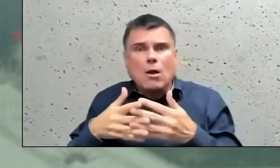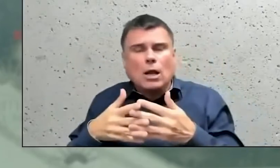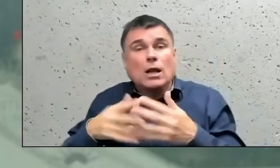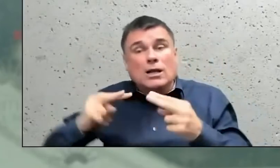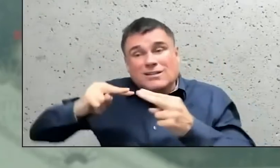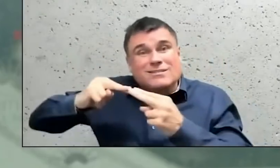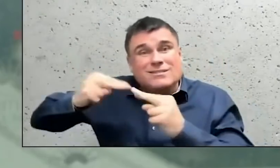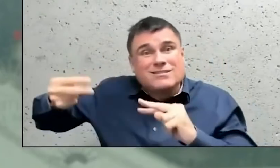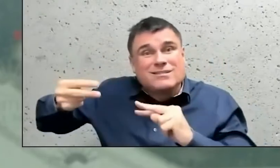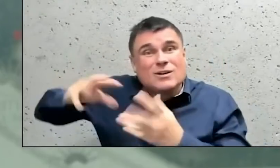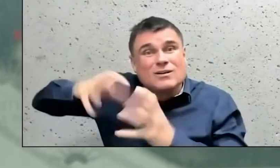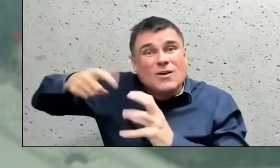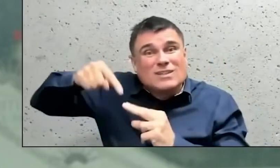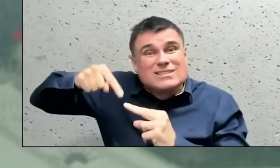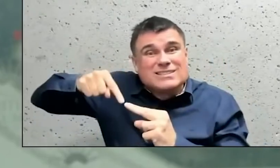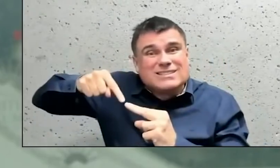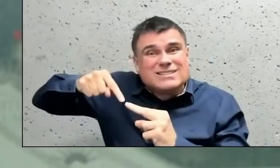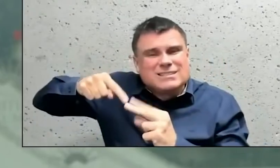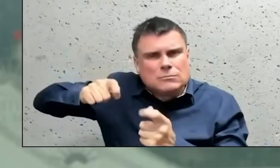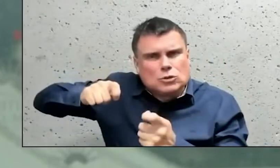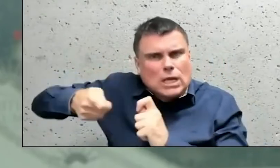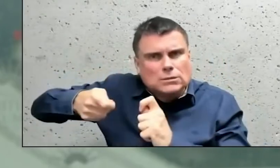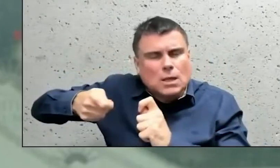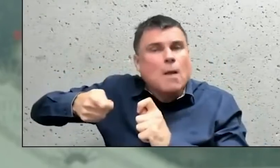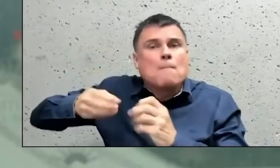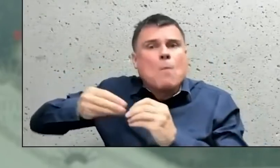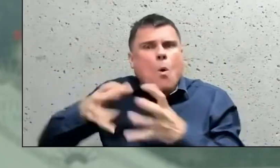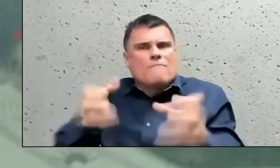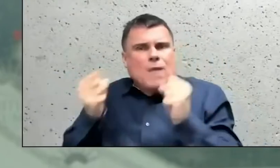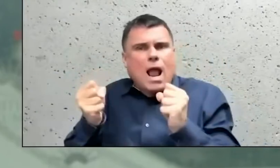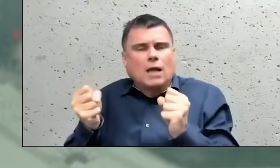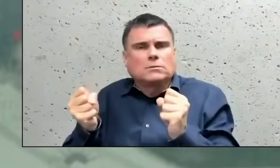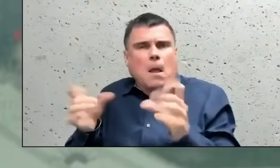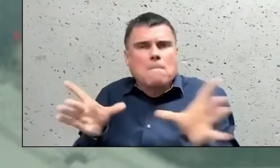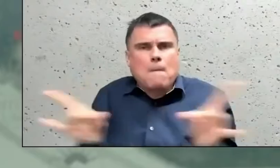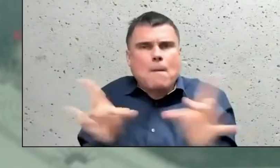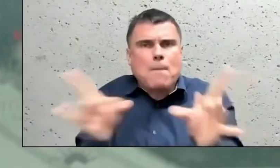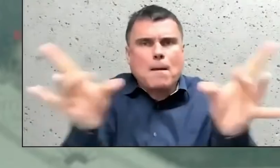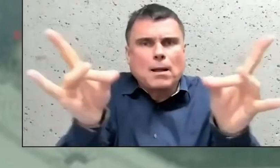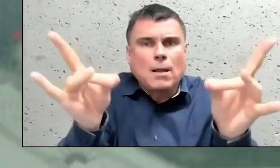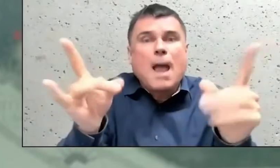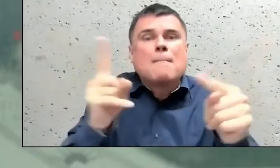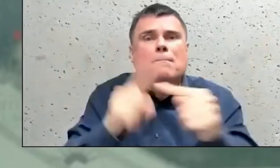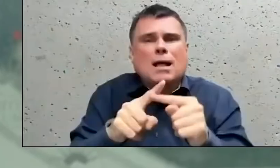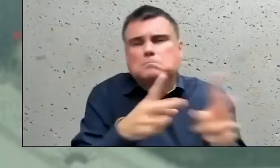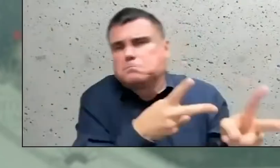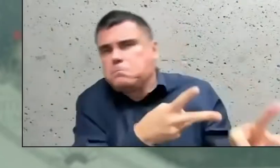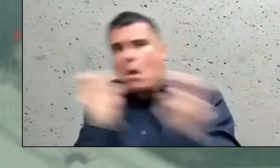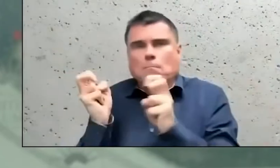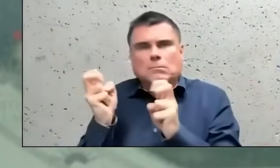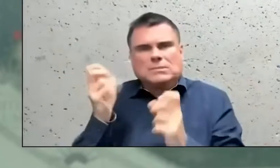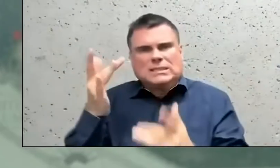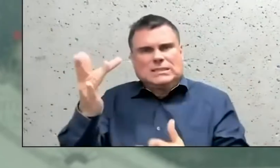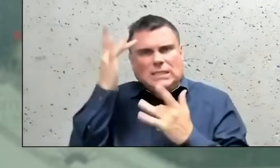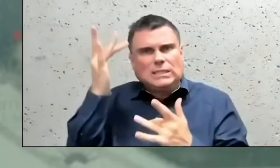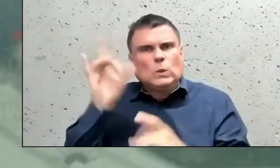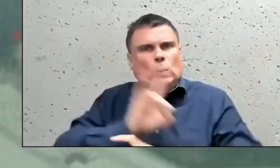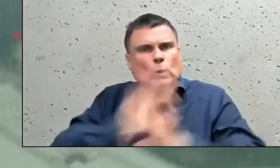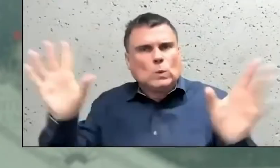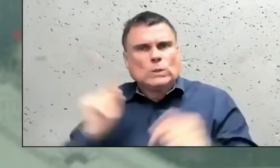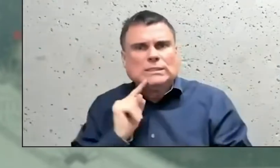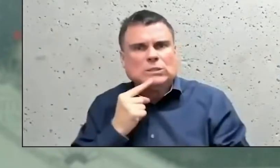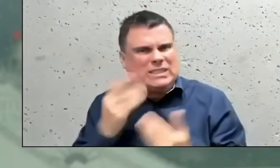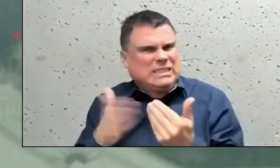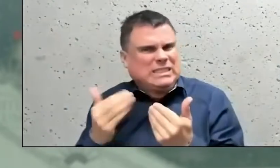virus spreads way more easily, and it's that more transmissible and is causing more severe